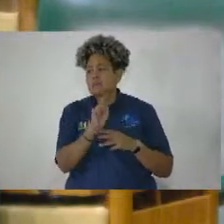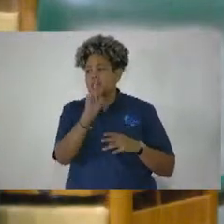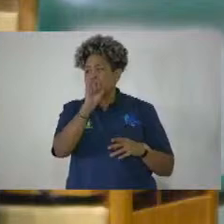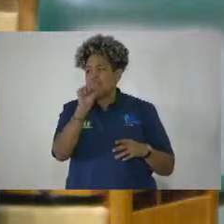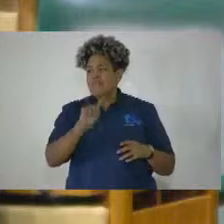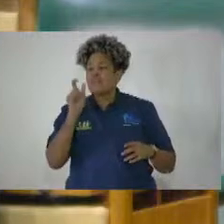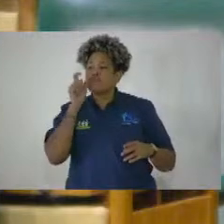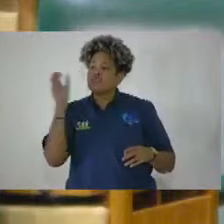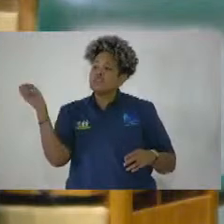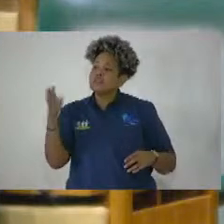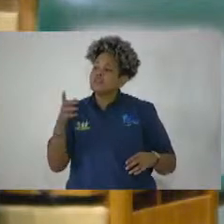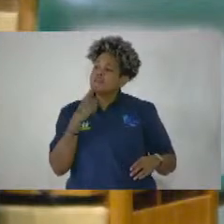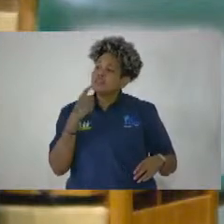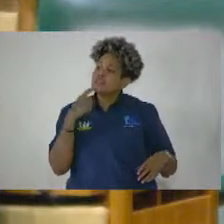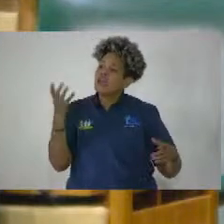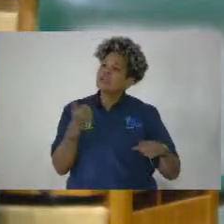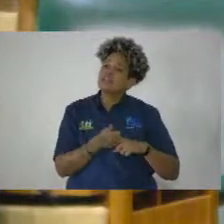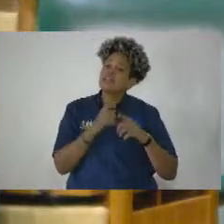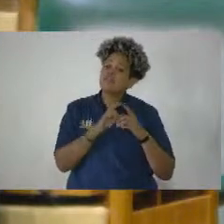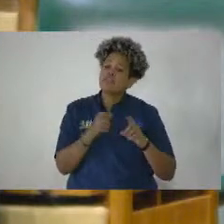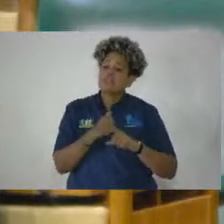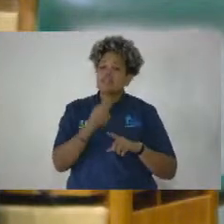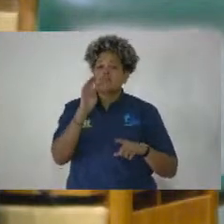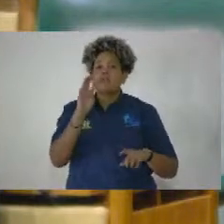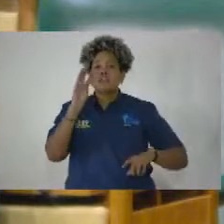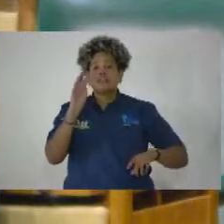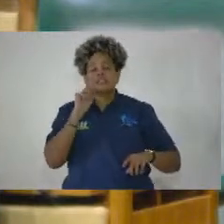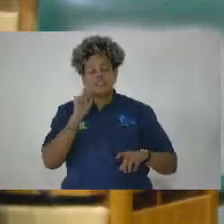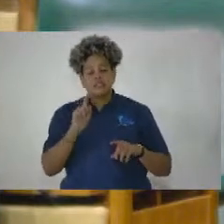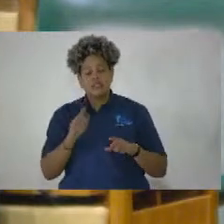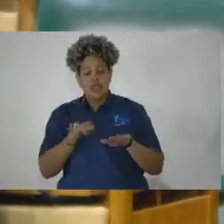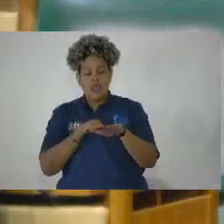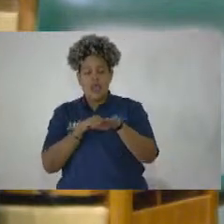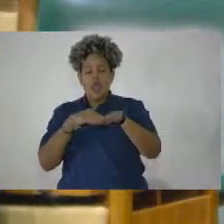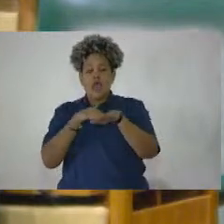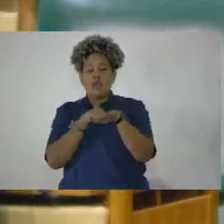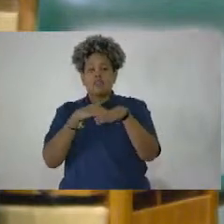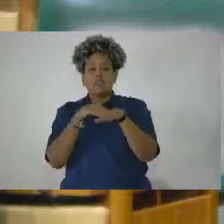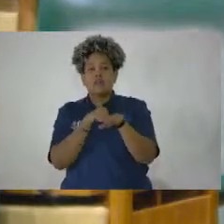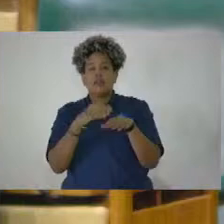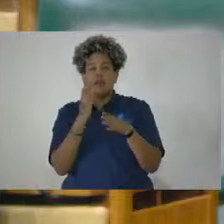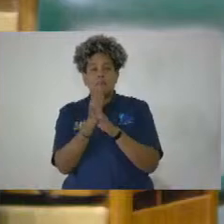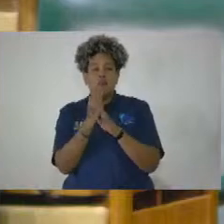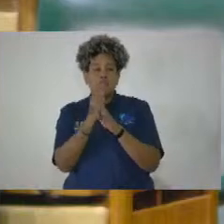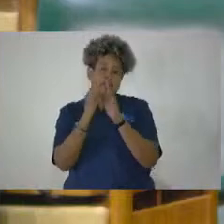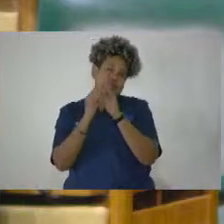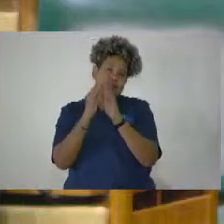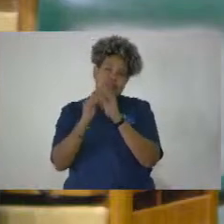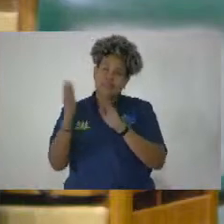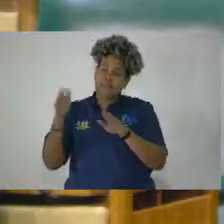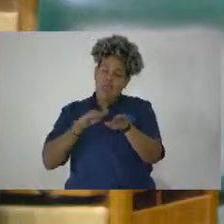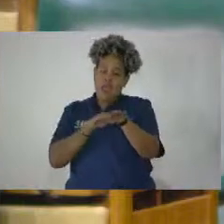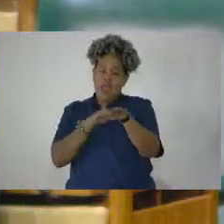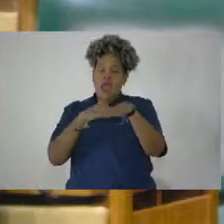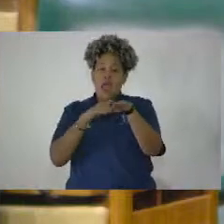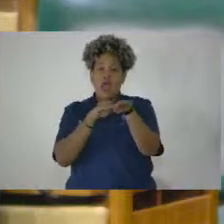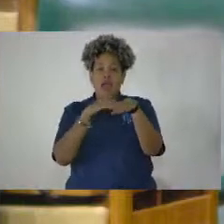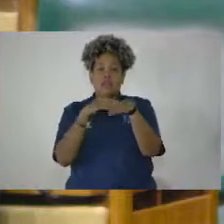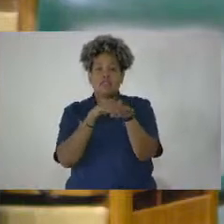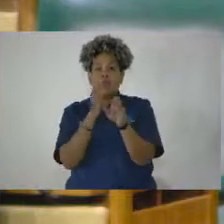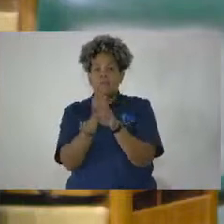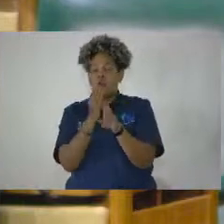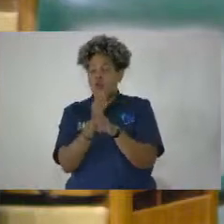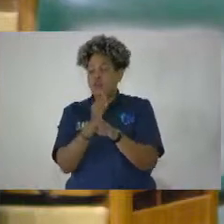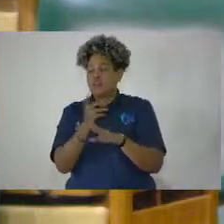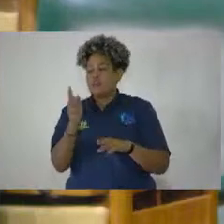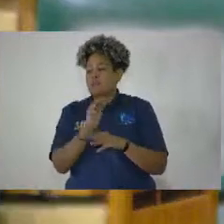spoken about, of 46 articulated buses, Mr. Speaker. The articulated buses are the ones,